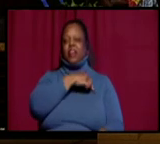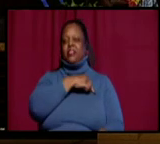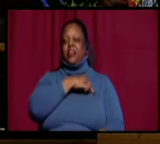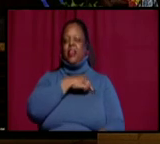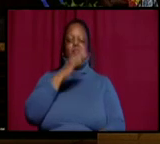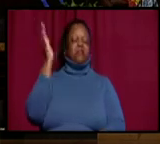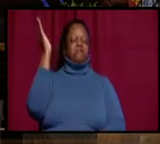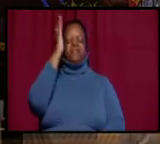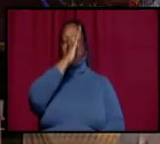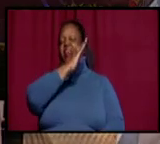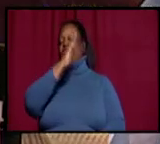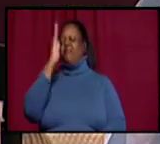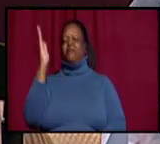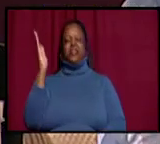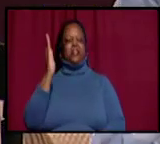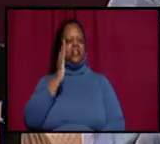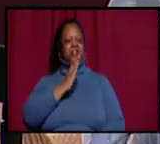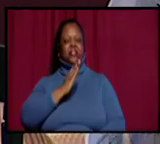shall never,